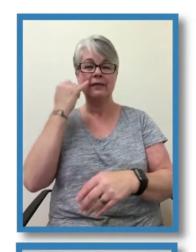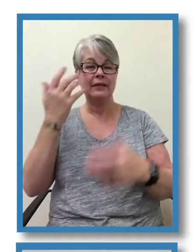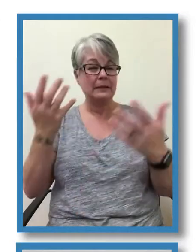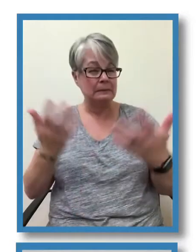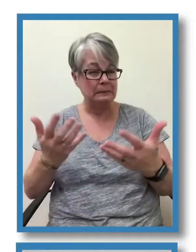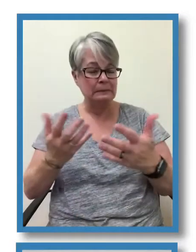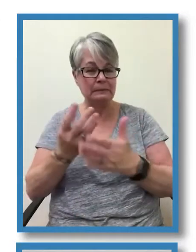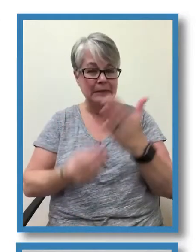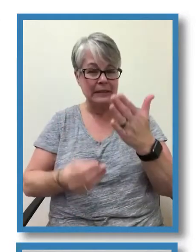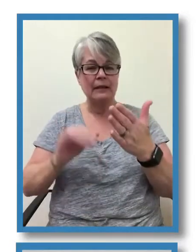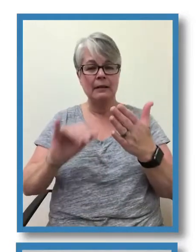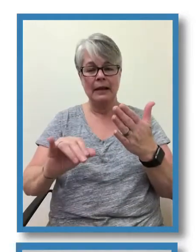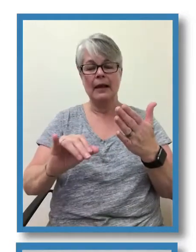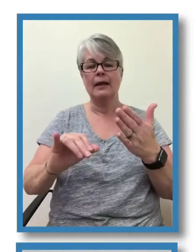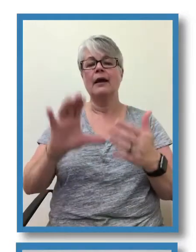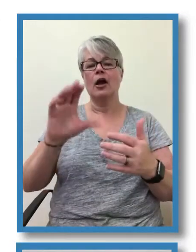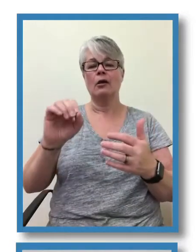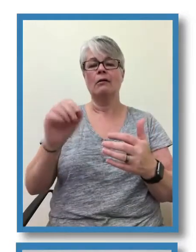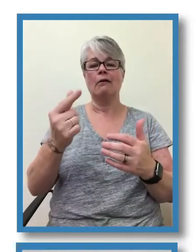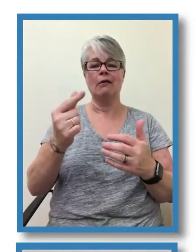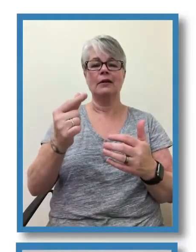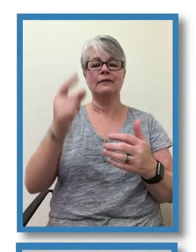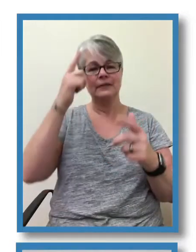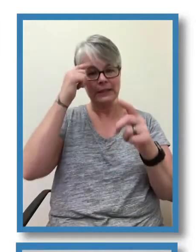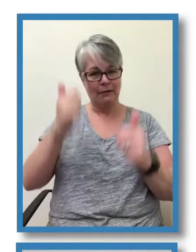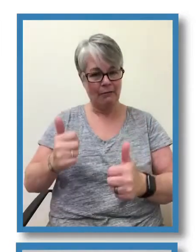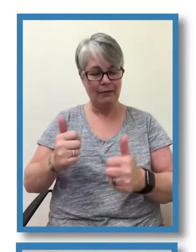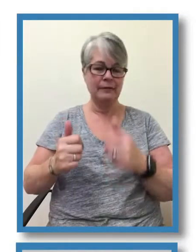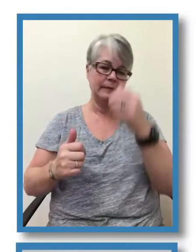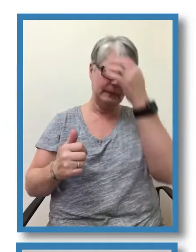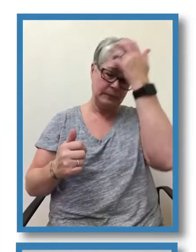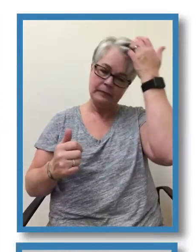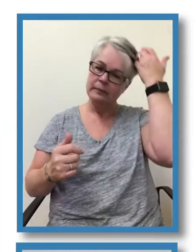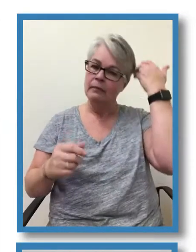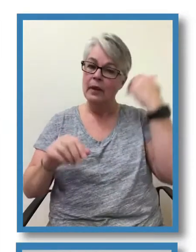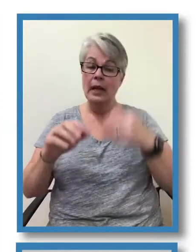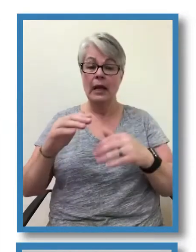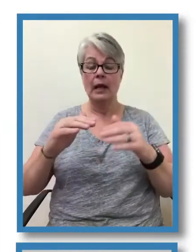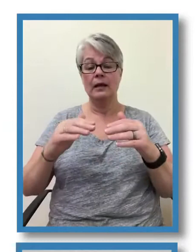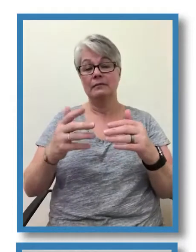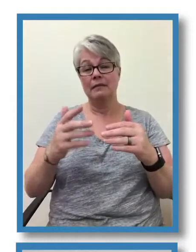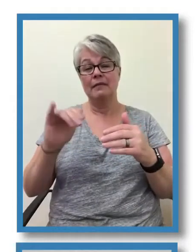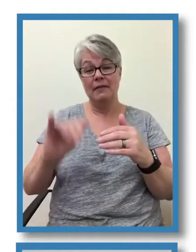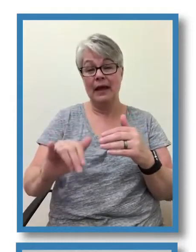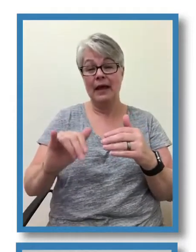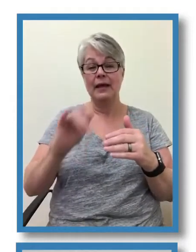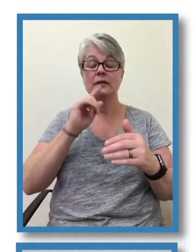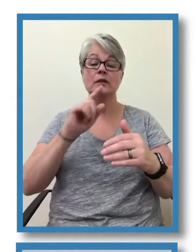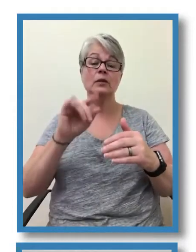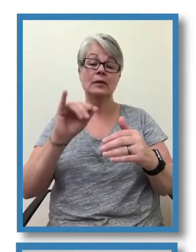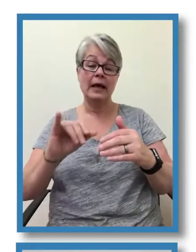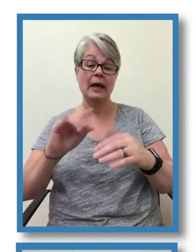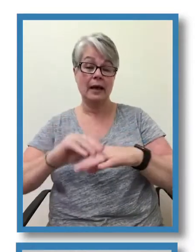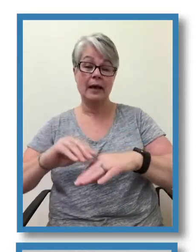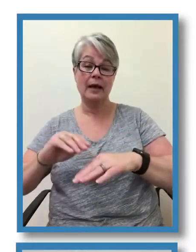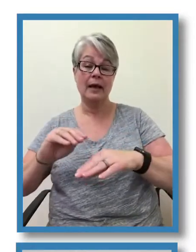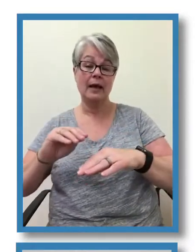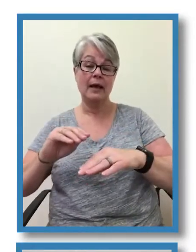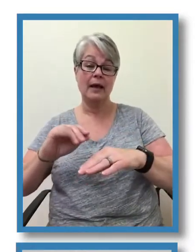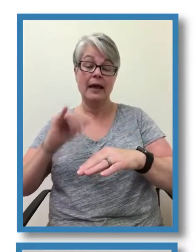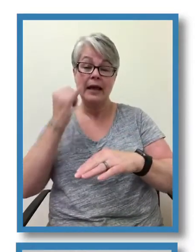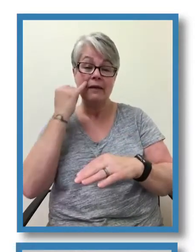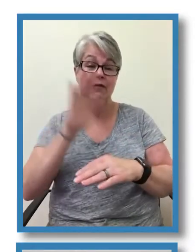were impaired, significantly impaired, then that would be dementia. There are blood tests we do. We want to rule out